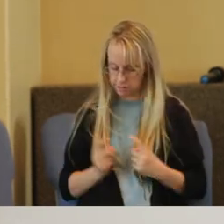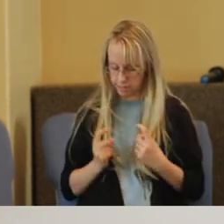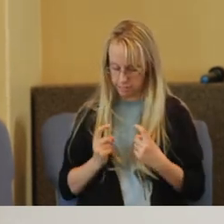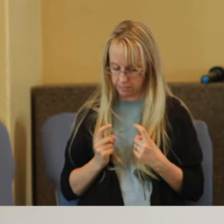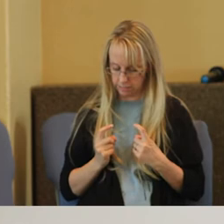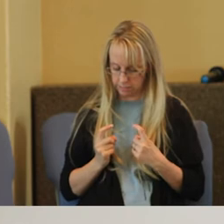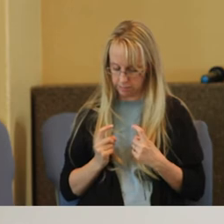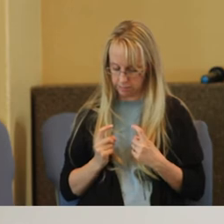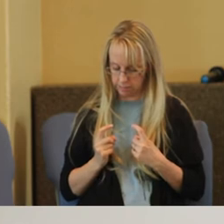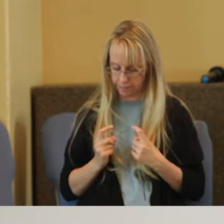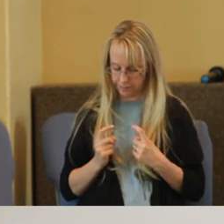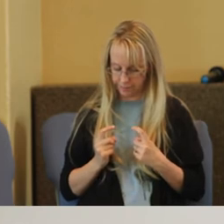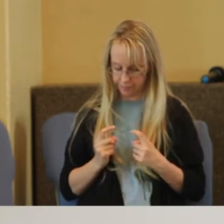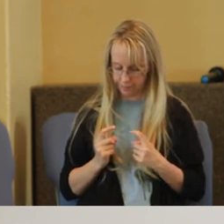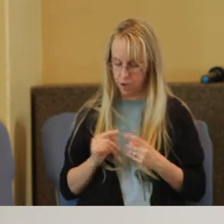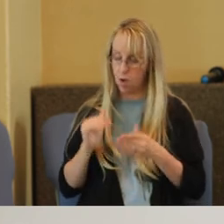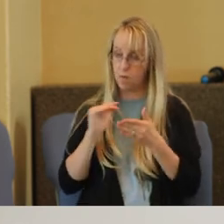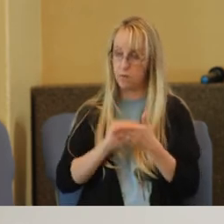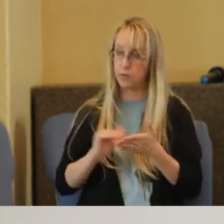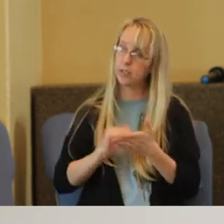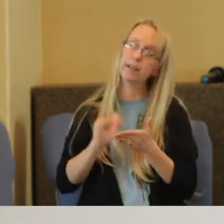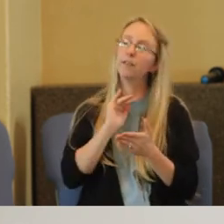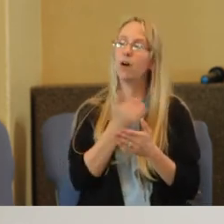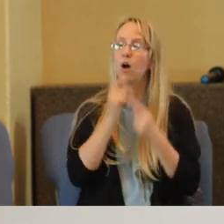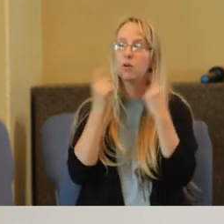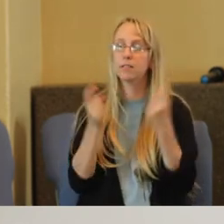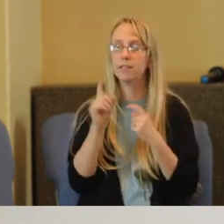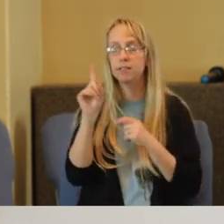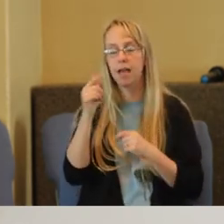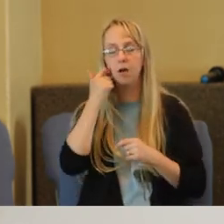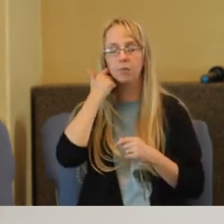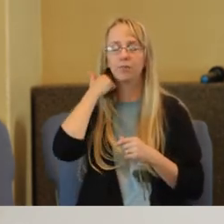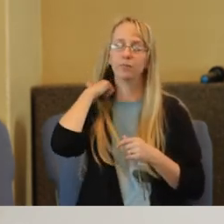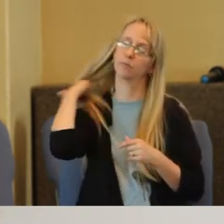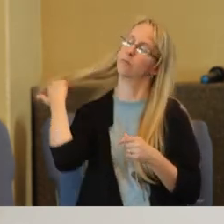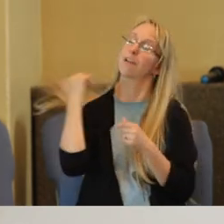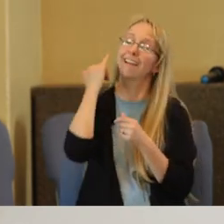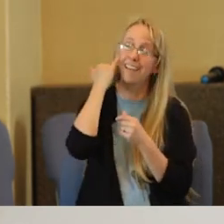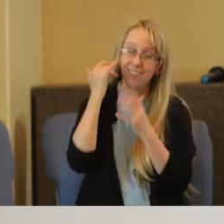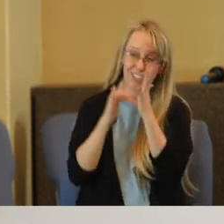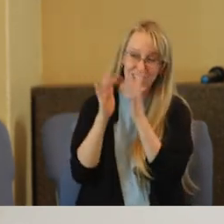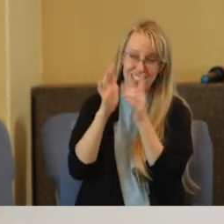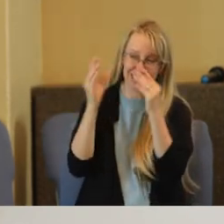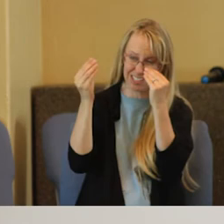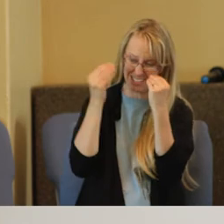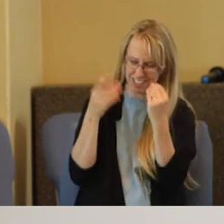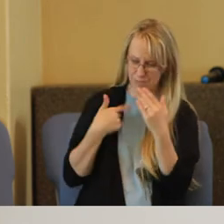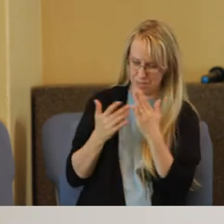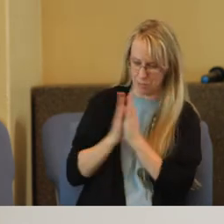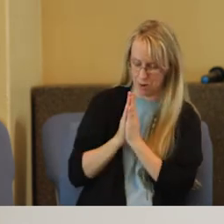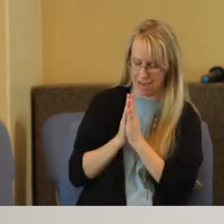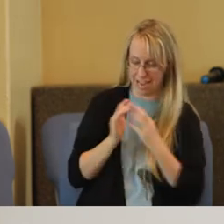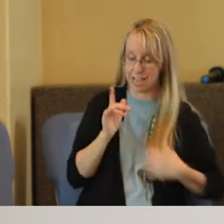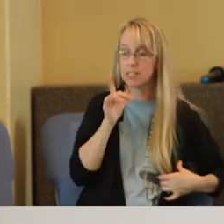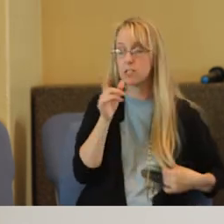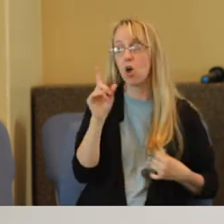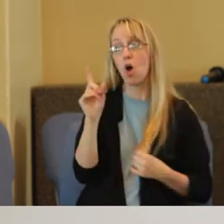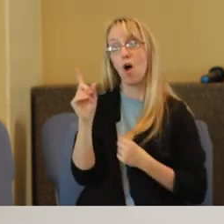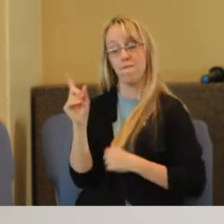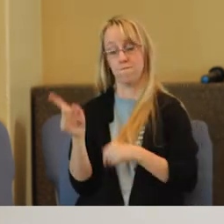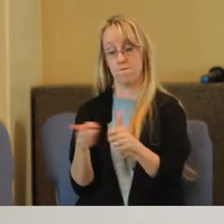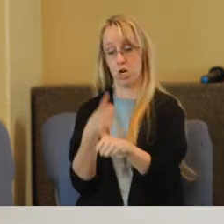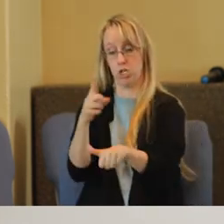Forgive us our sins. Now to me, if Jesus is teaching me to pray, he's not saying, Mike, the first time you pray